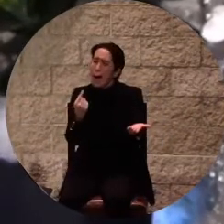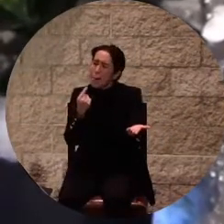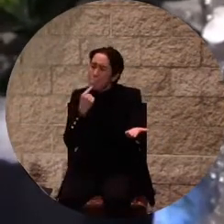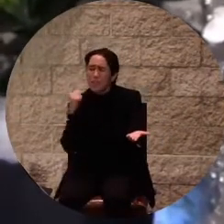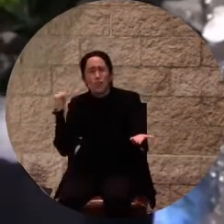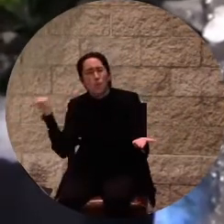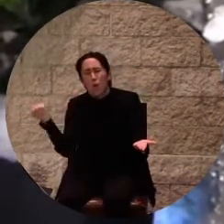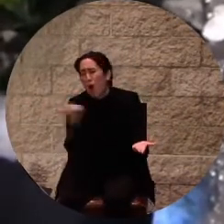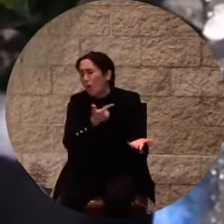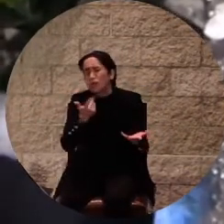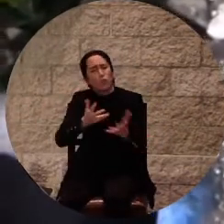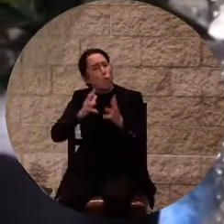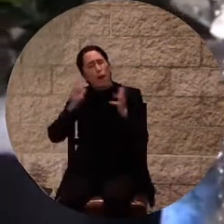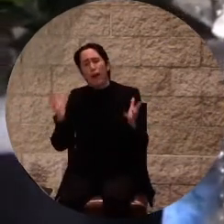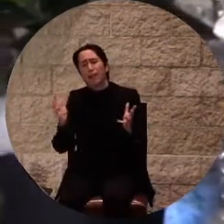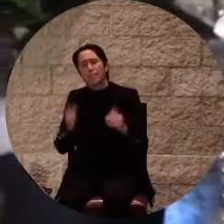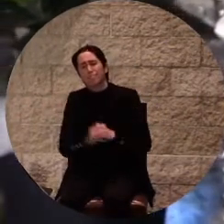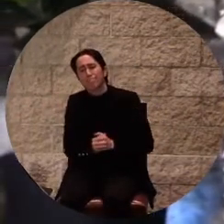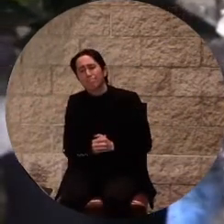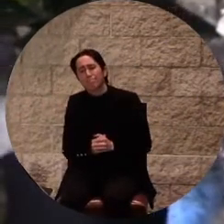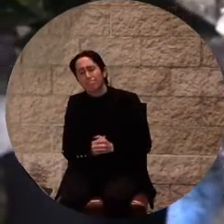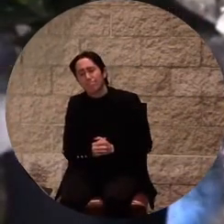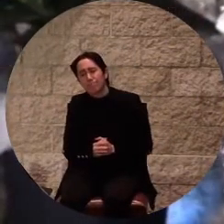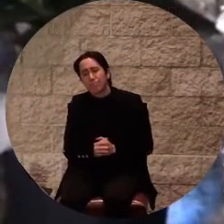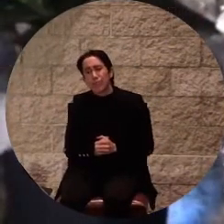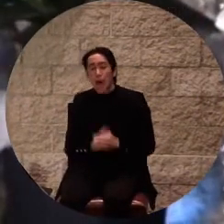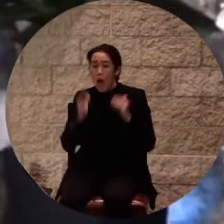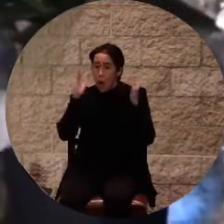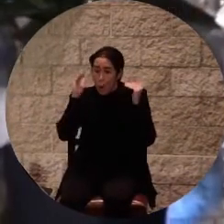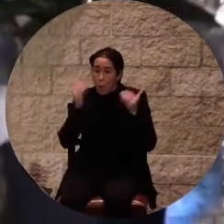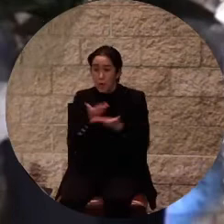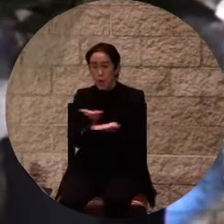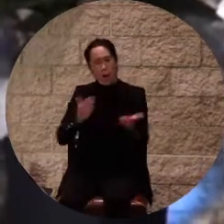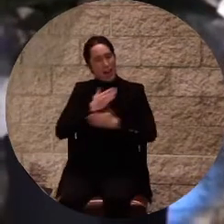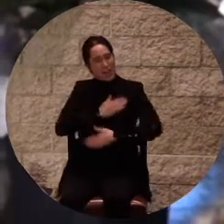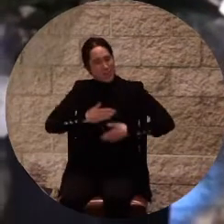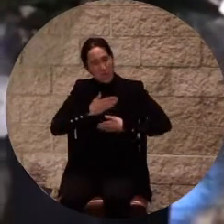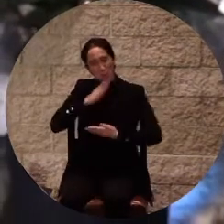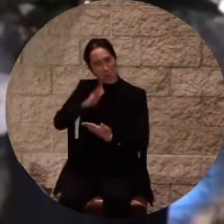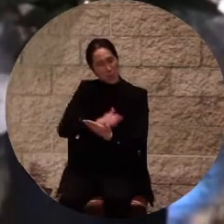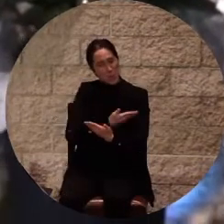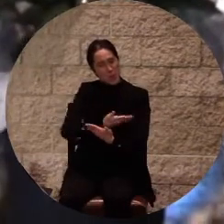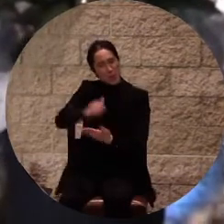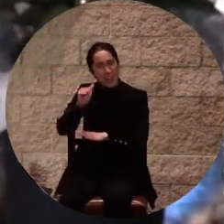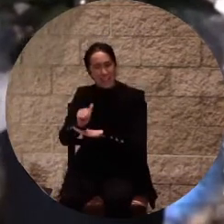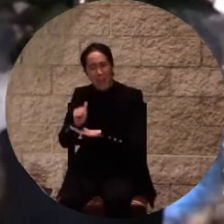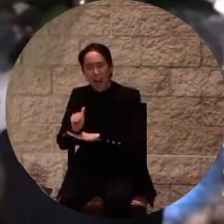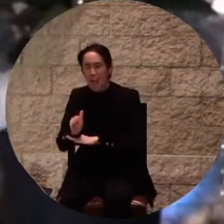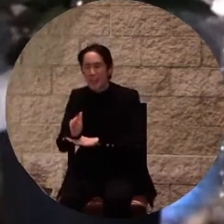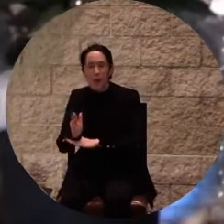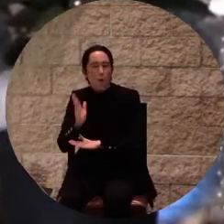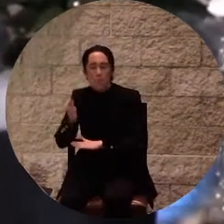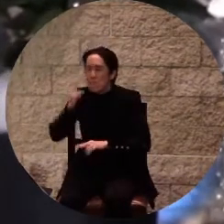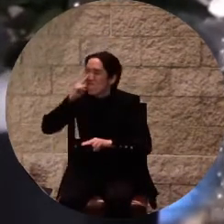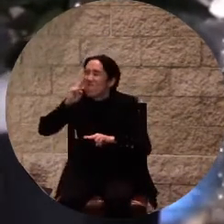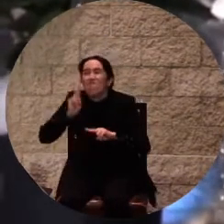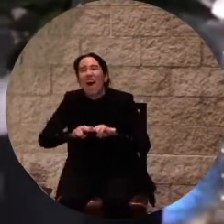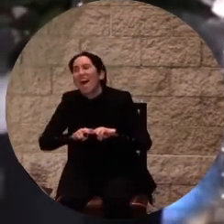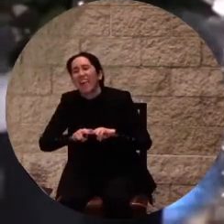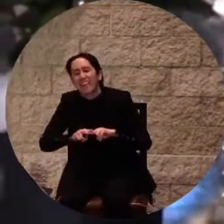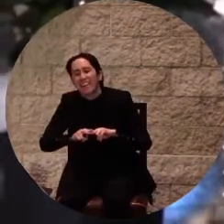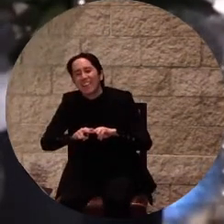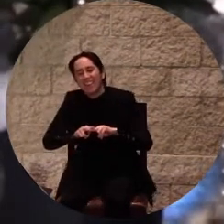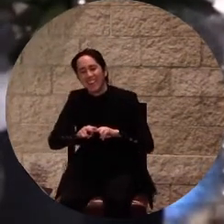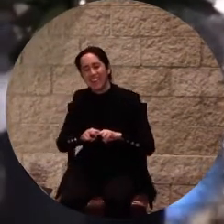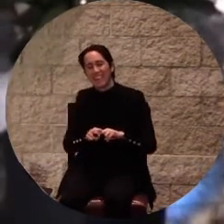so much. And I hope you come and enjoy the concert. Oh my God, that's gonna be so much fun. And